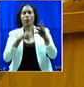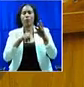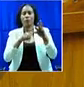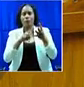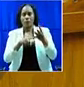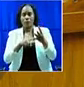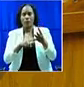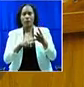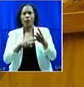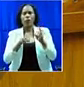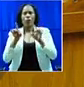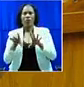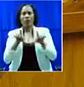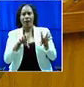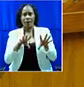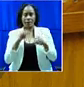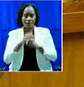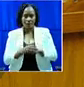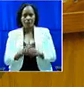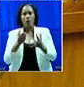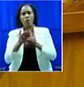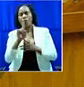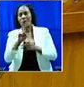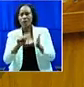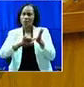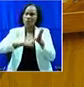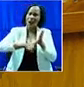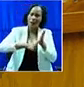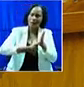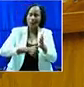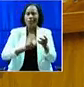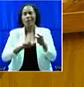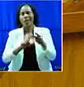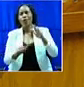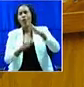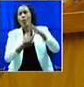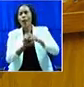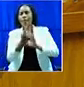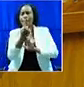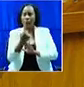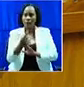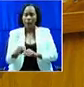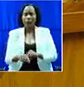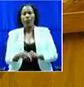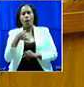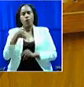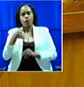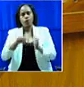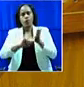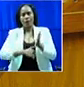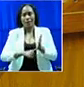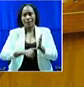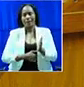special COVID-19 grants and the top-up of existing grants, which are close to